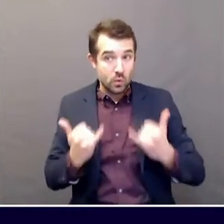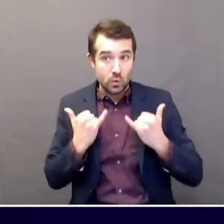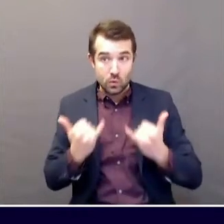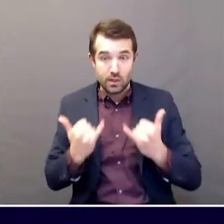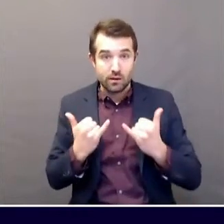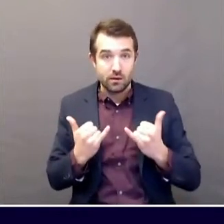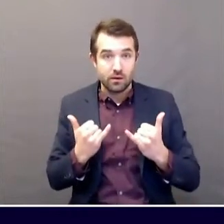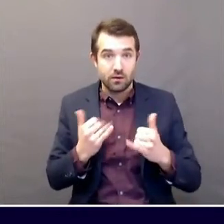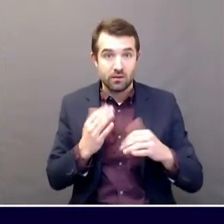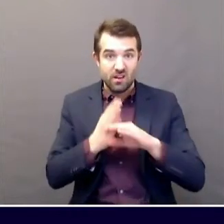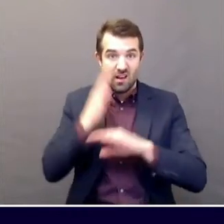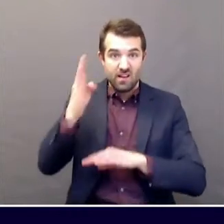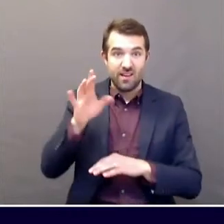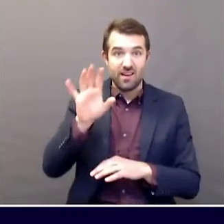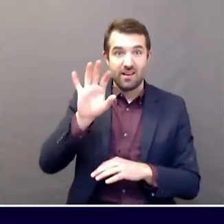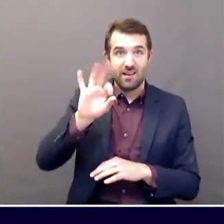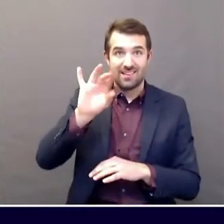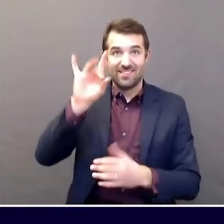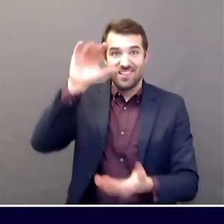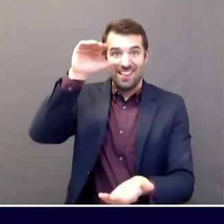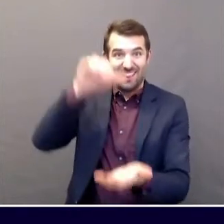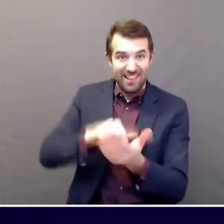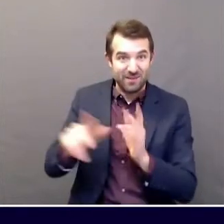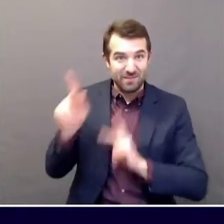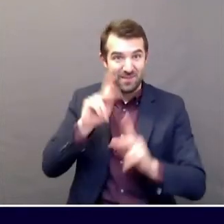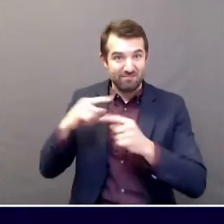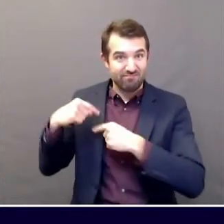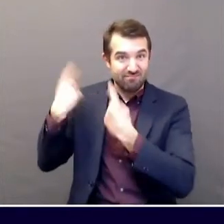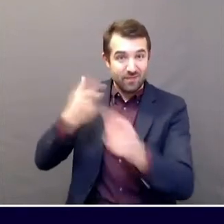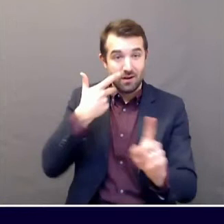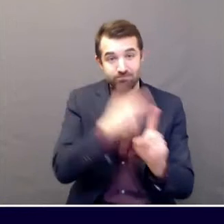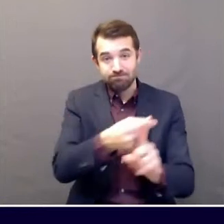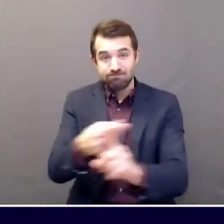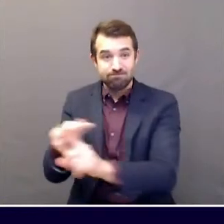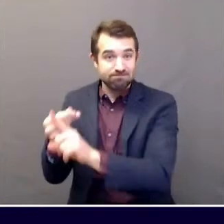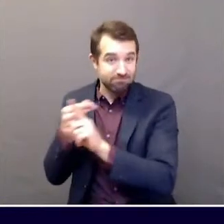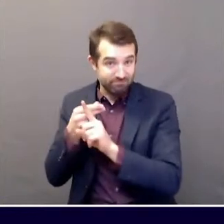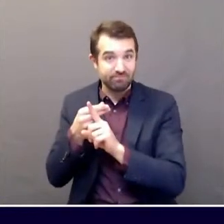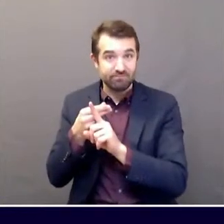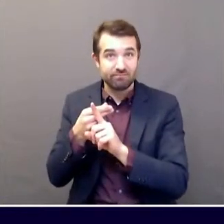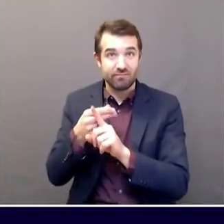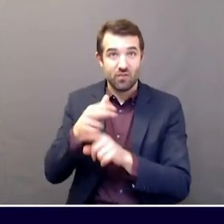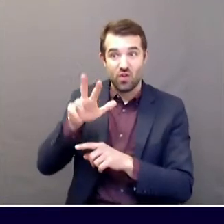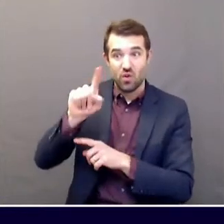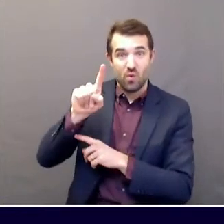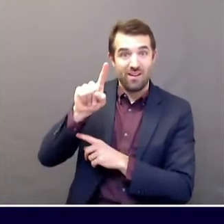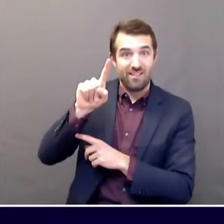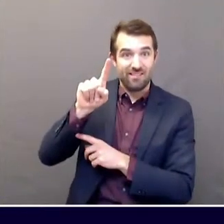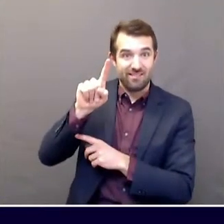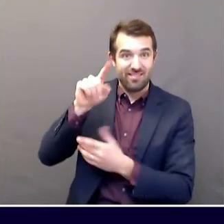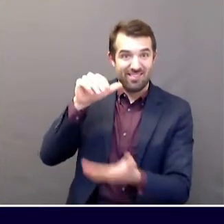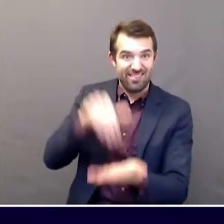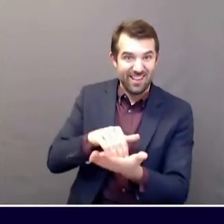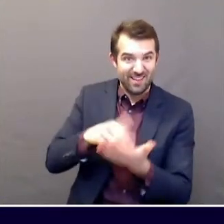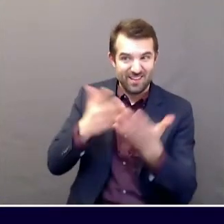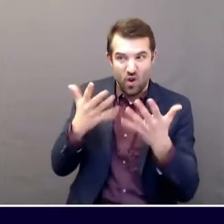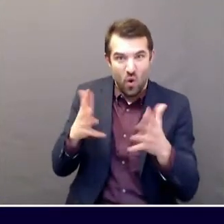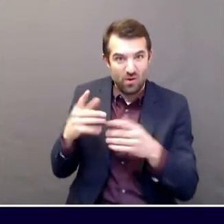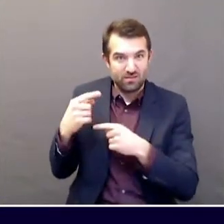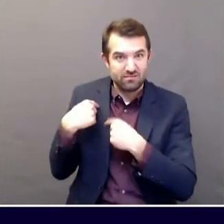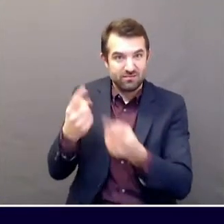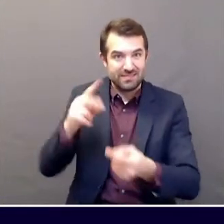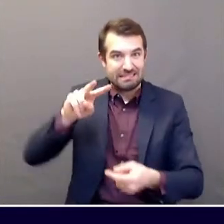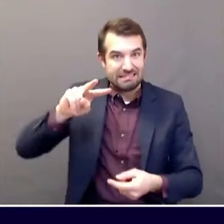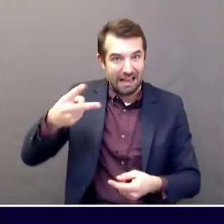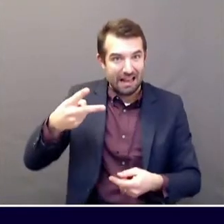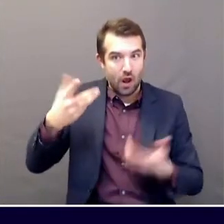received doses of vaccine. 31,000 have received their second dose of vaccine. God bless